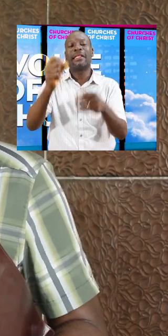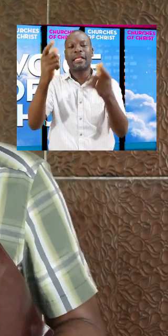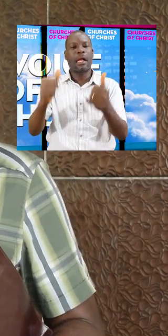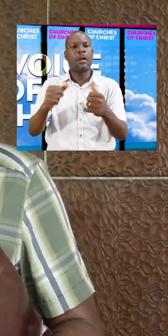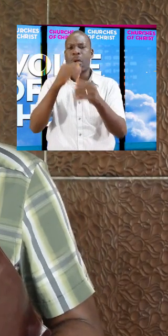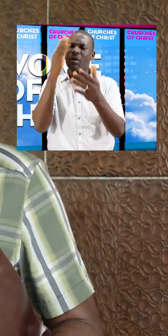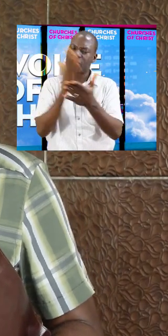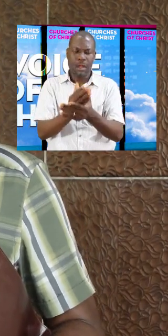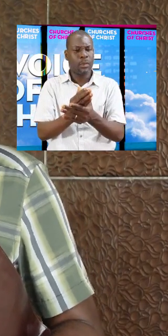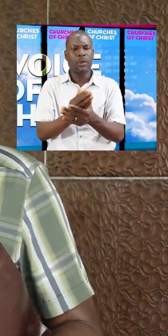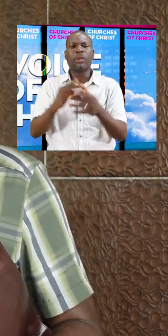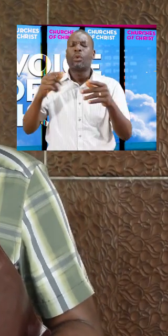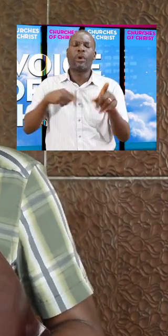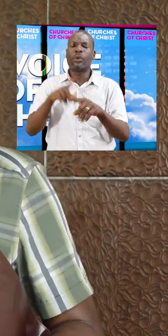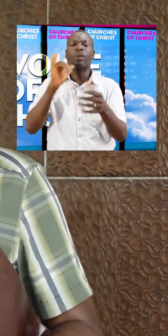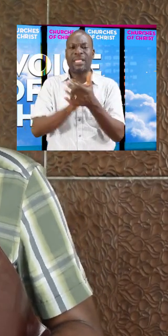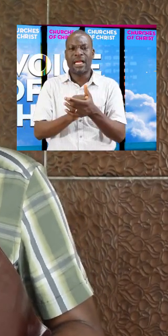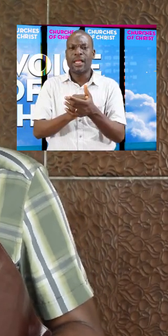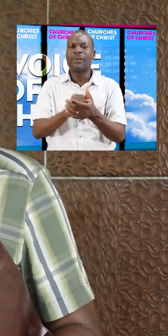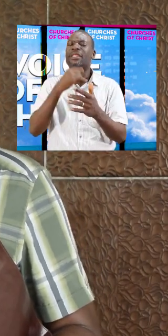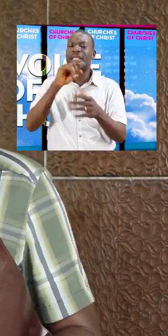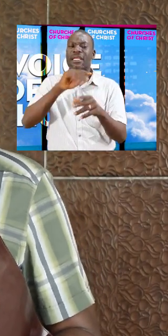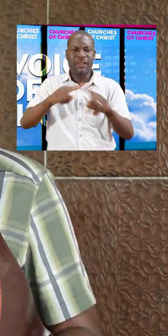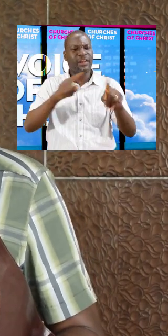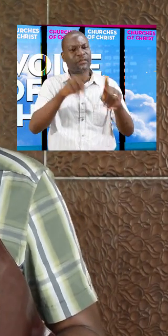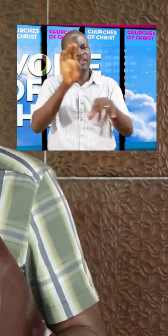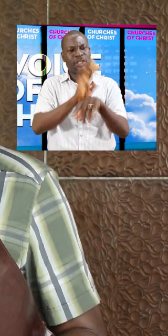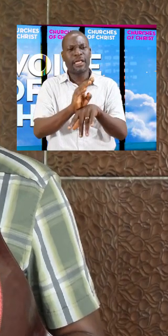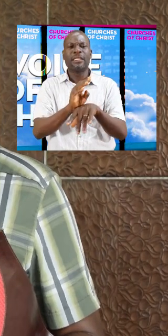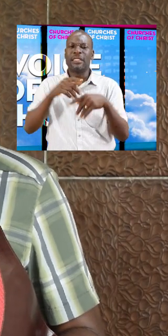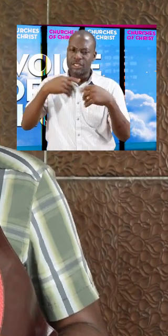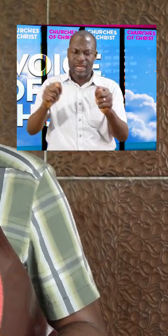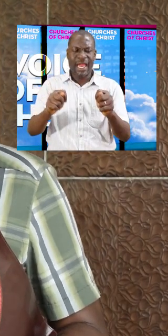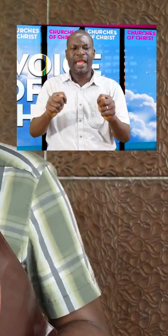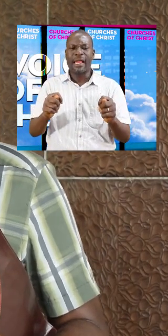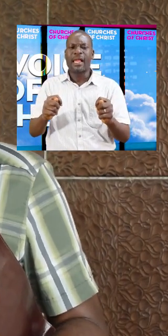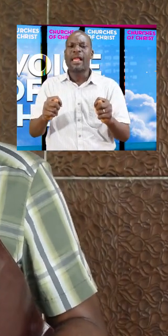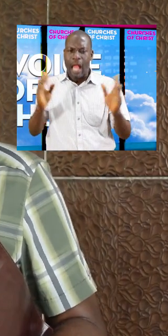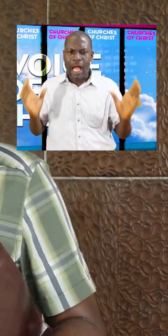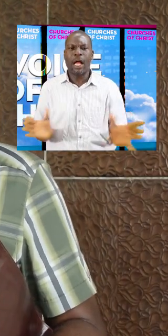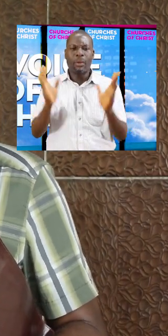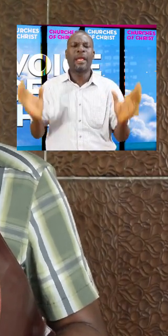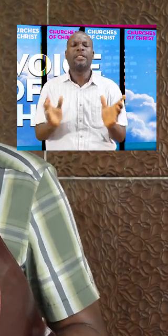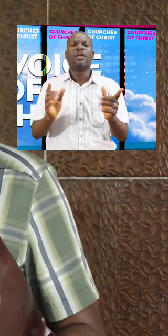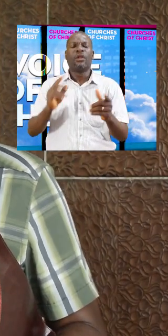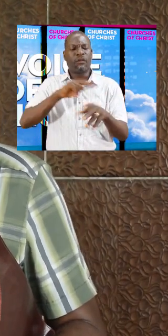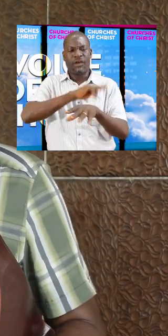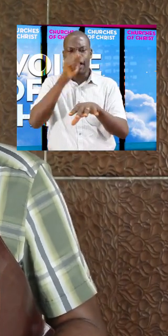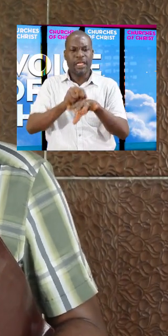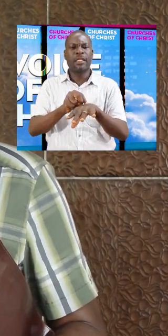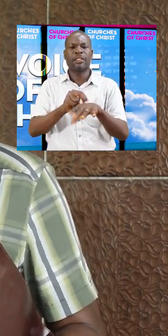de ye ye no ye ye e de akere se asore asore fo ye nyina ye nyire ye ho ne ye mwa e ma omai entumi